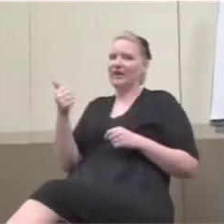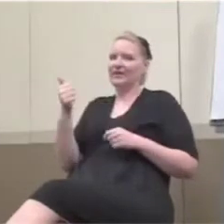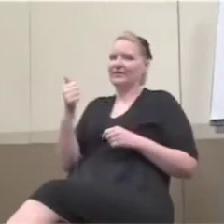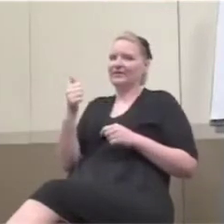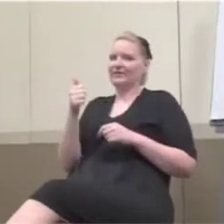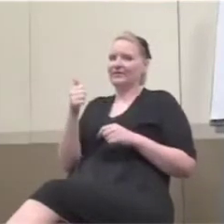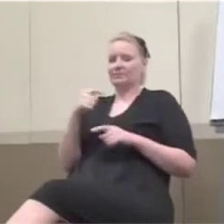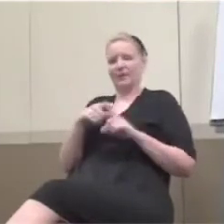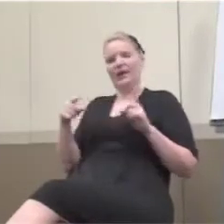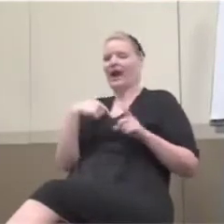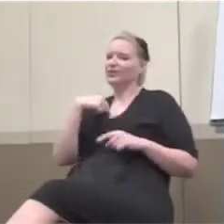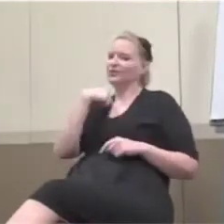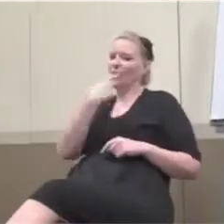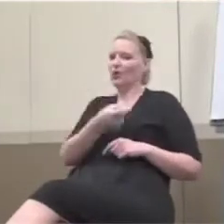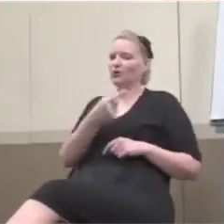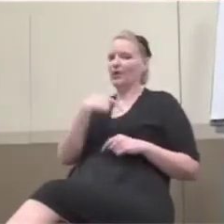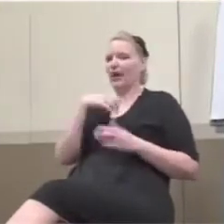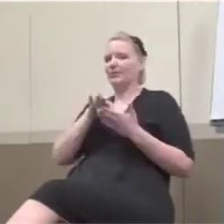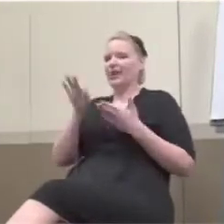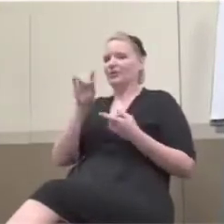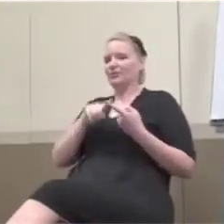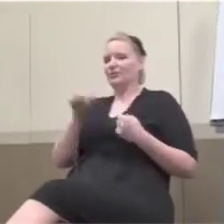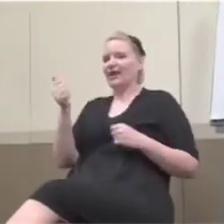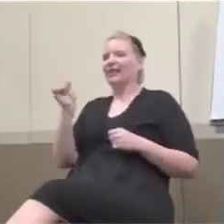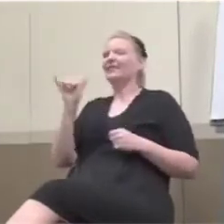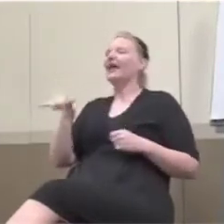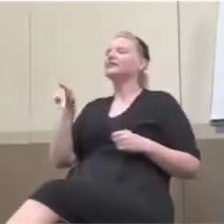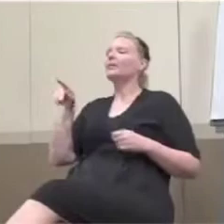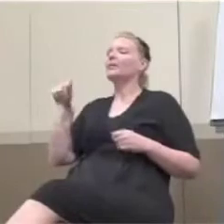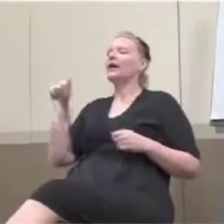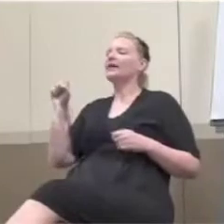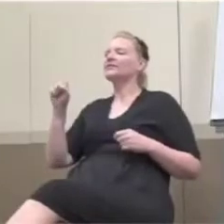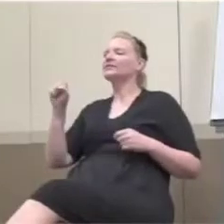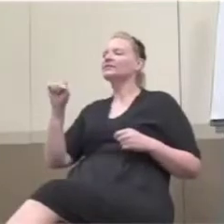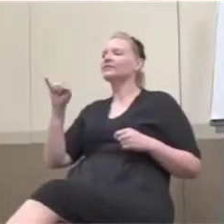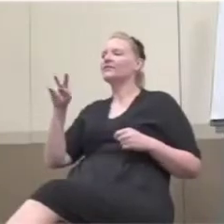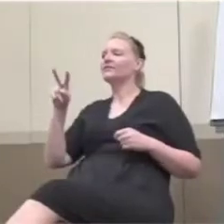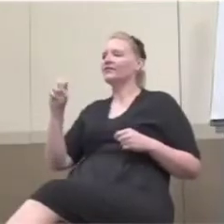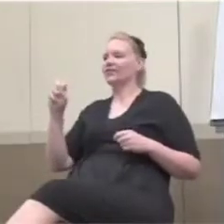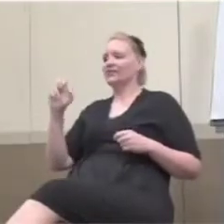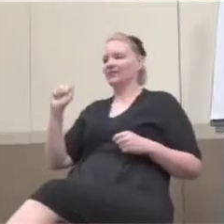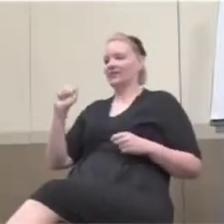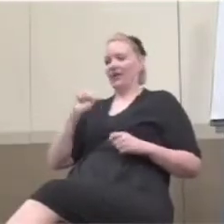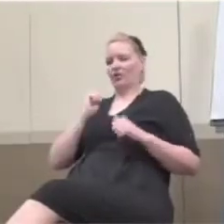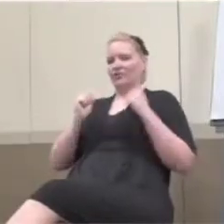wasn't. That's a little passive aggressive too. Yeah.